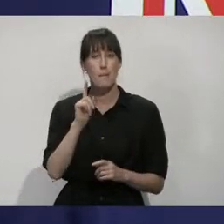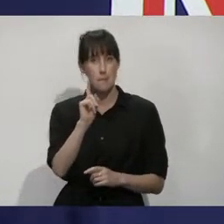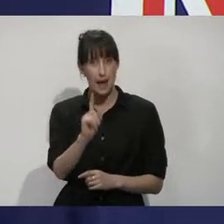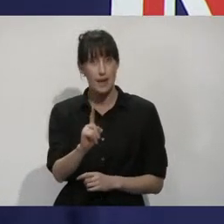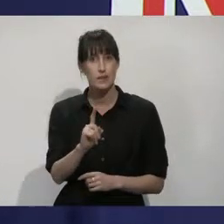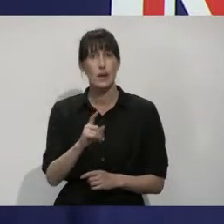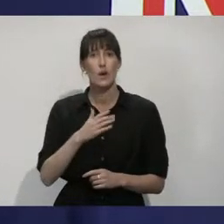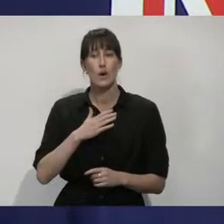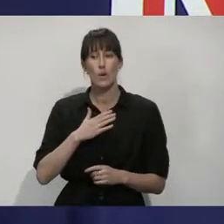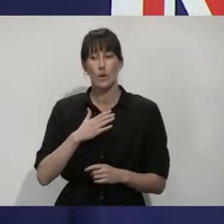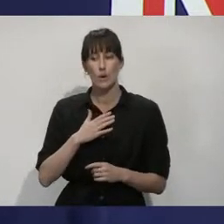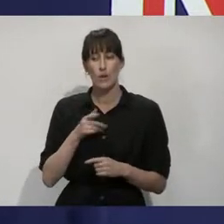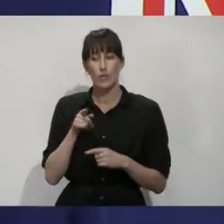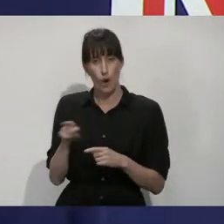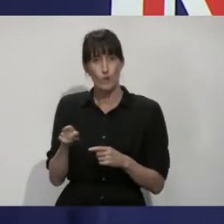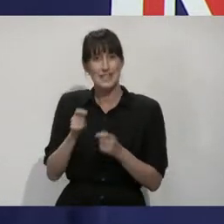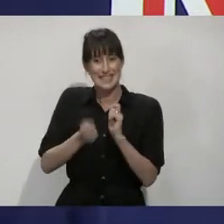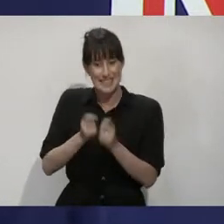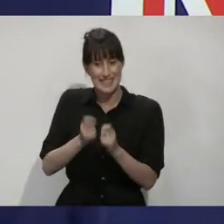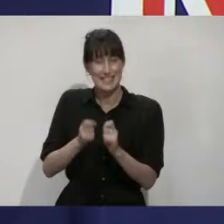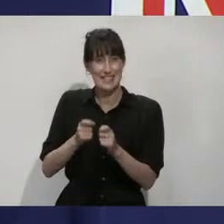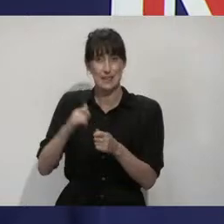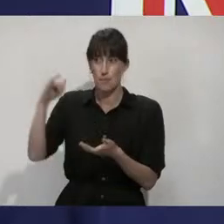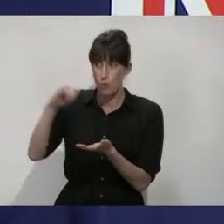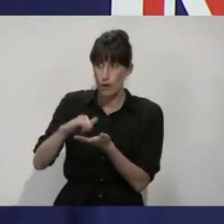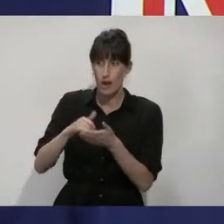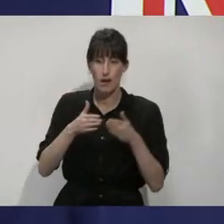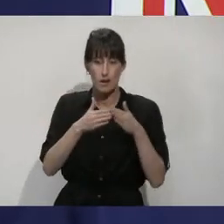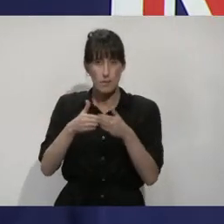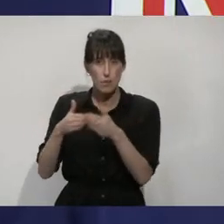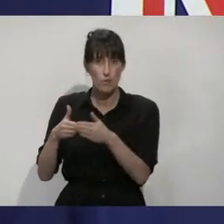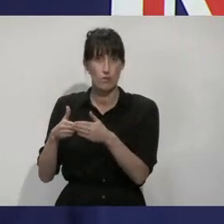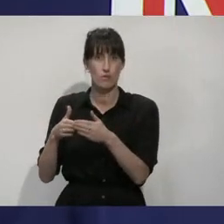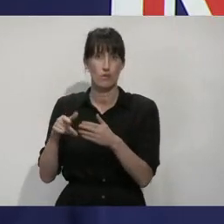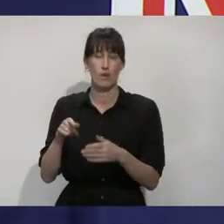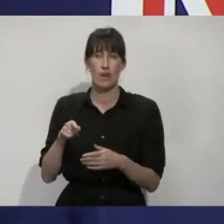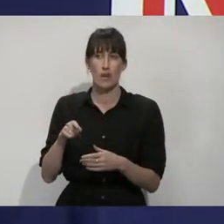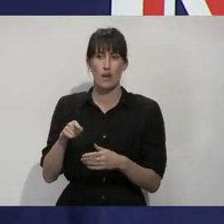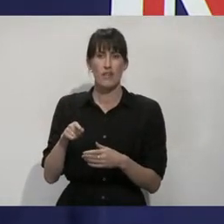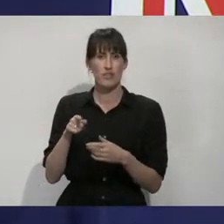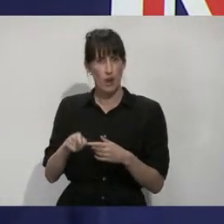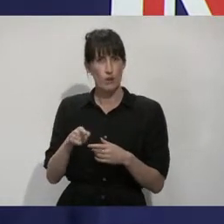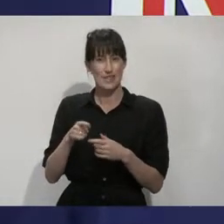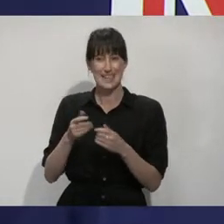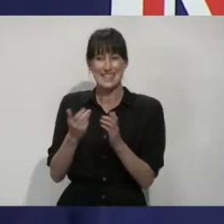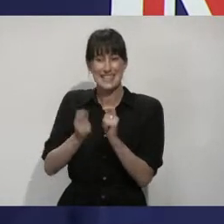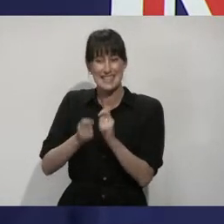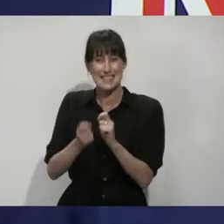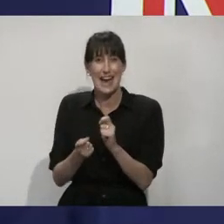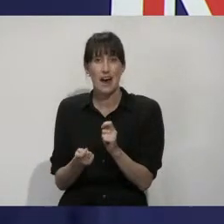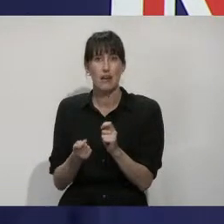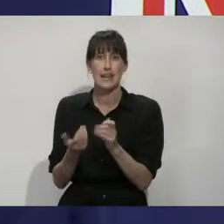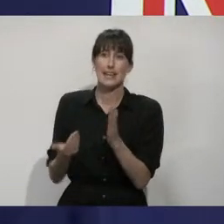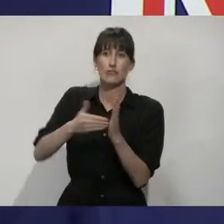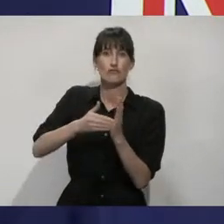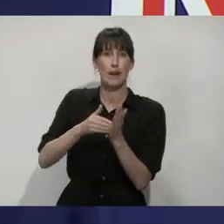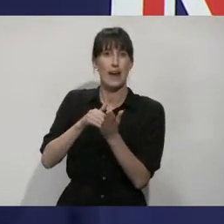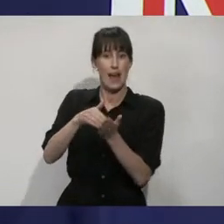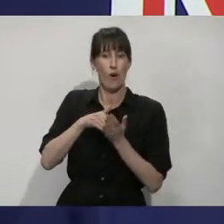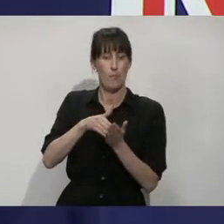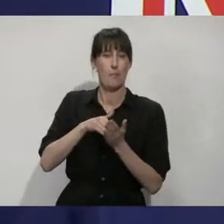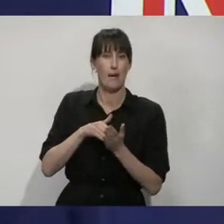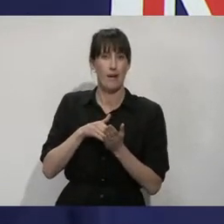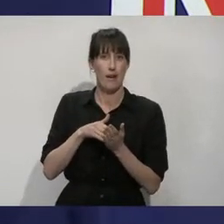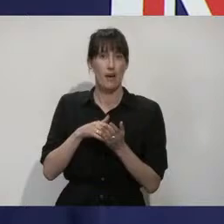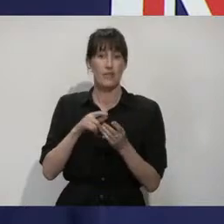show that the range of measures that we've been taking to stop a person becoming infected in the first place have been working. That's the use of